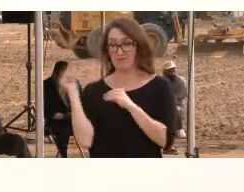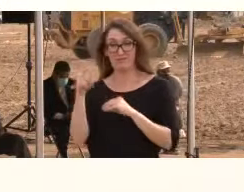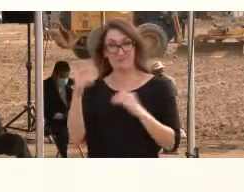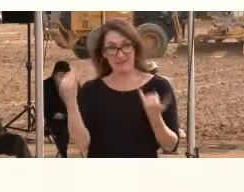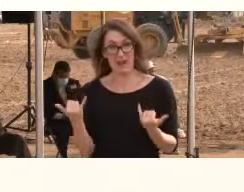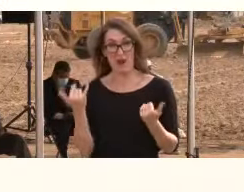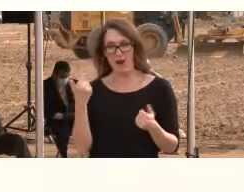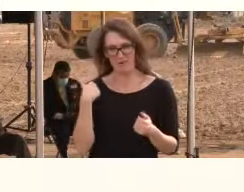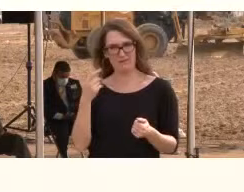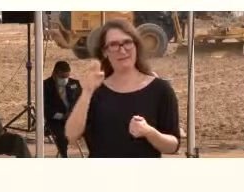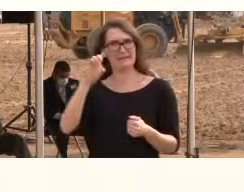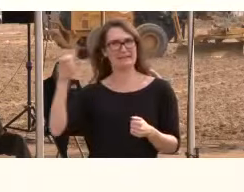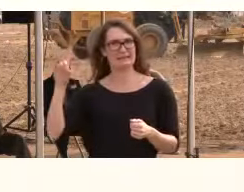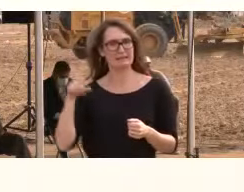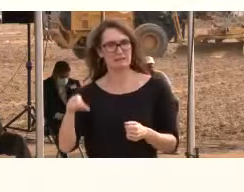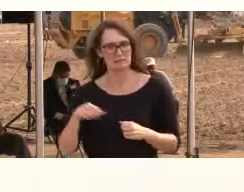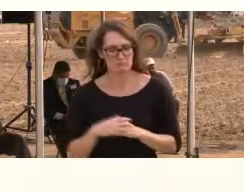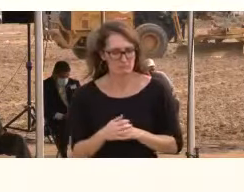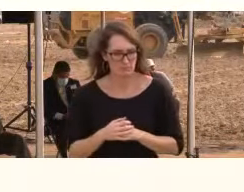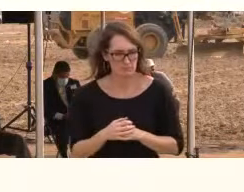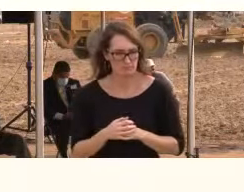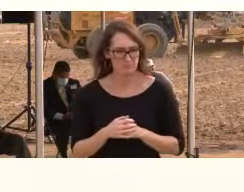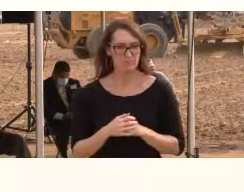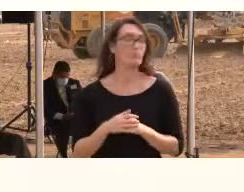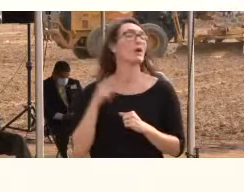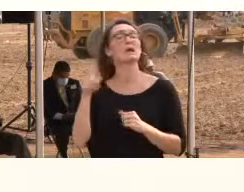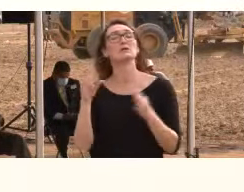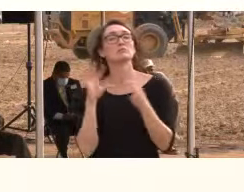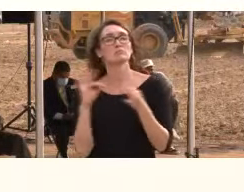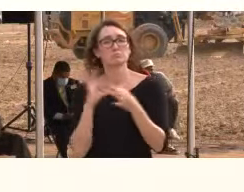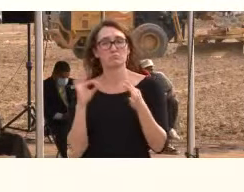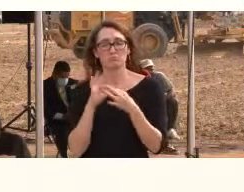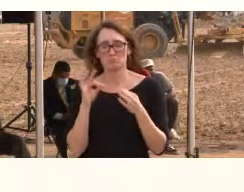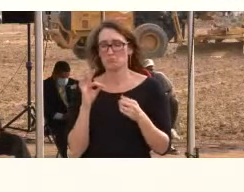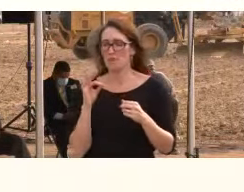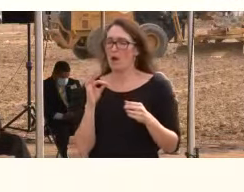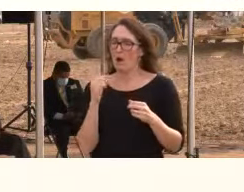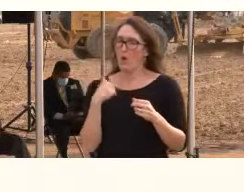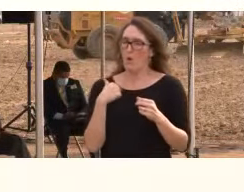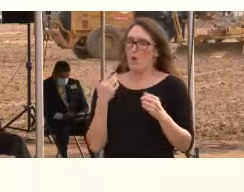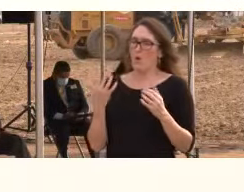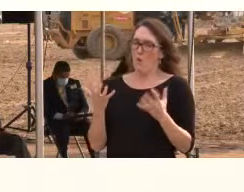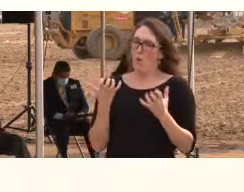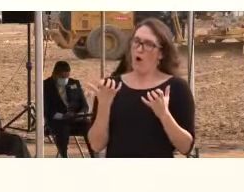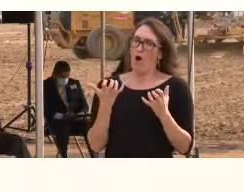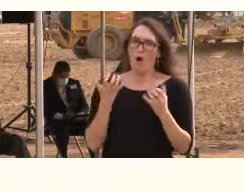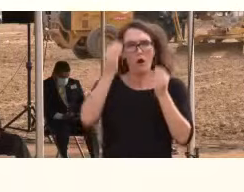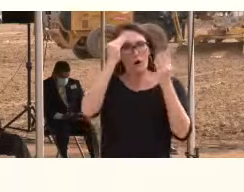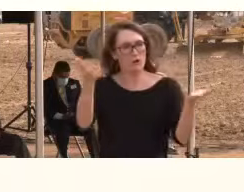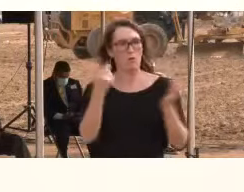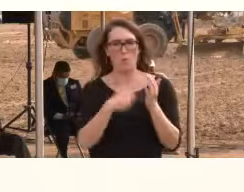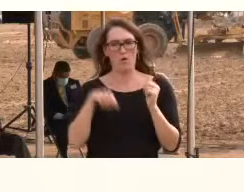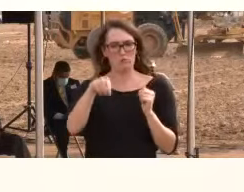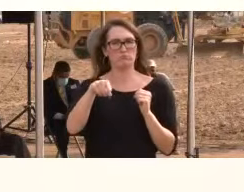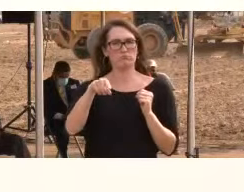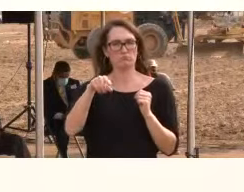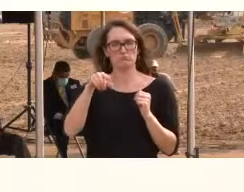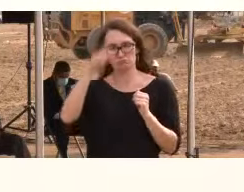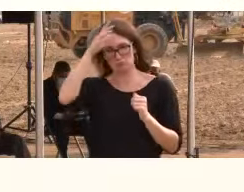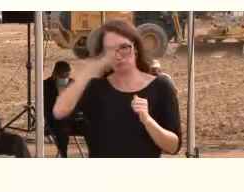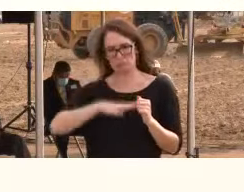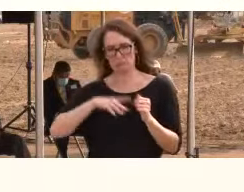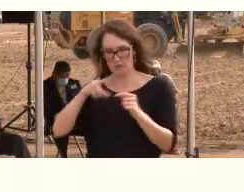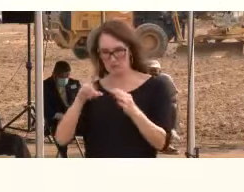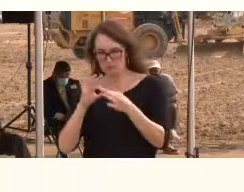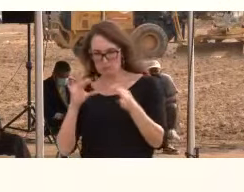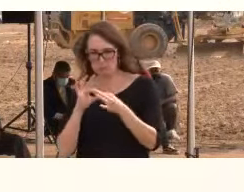doctor of education. He was telling me one thing that I think is really important that I want to leave you with from that conversation and from the dreams of Oliver